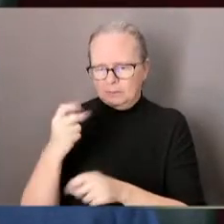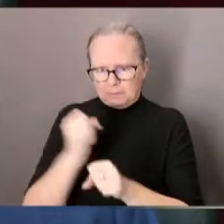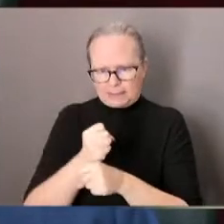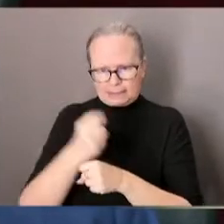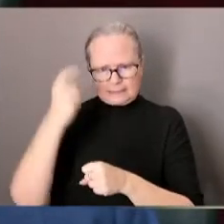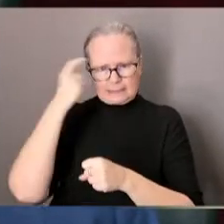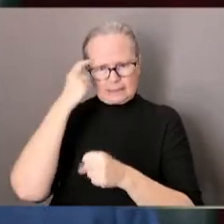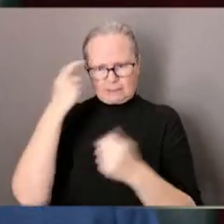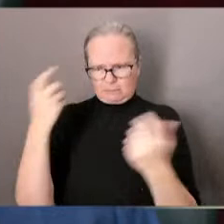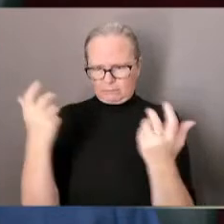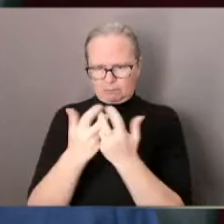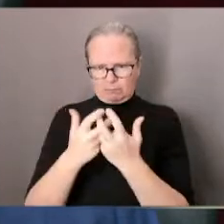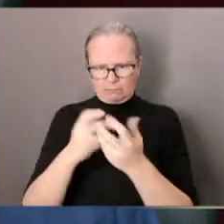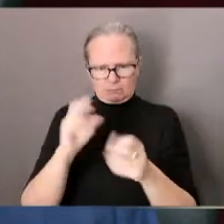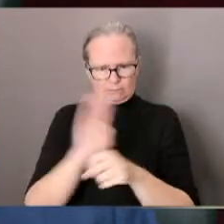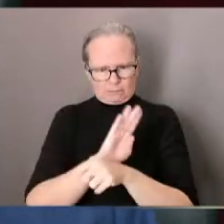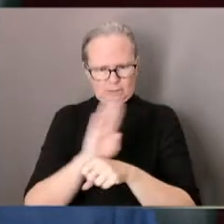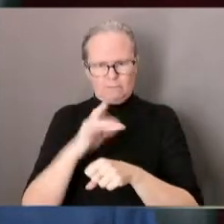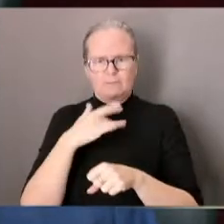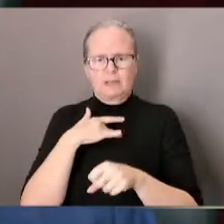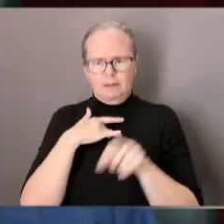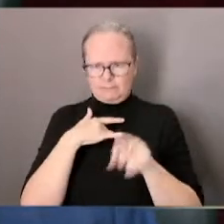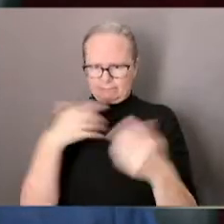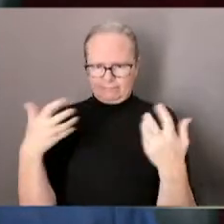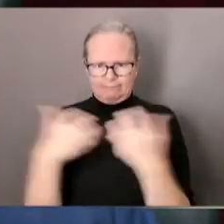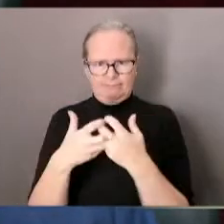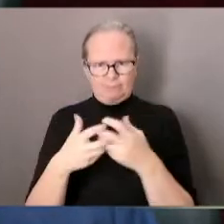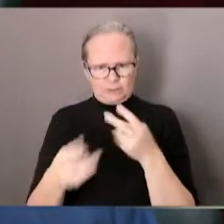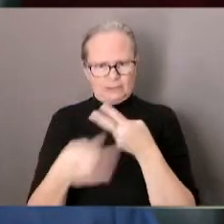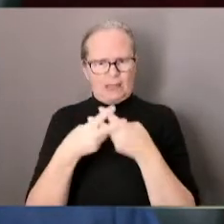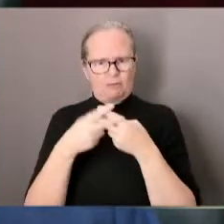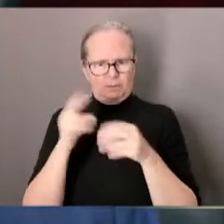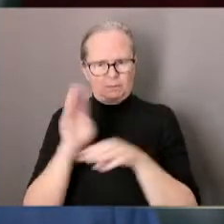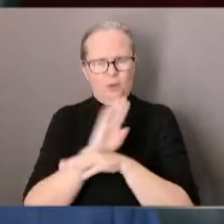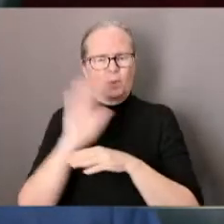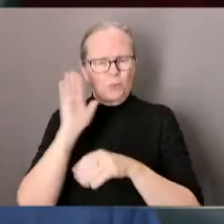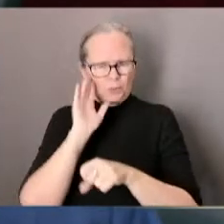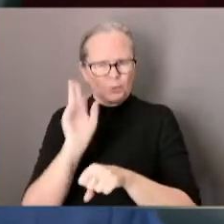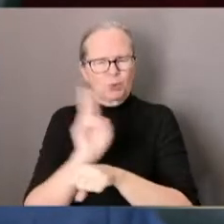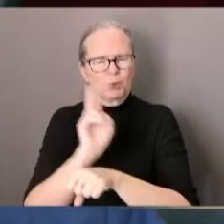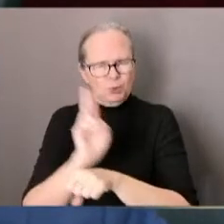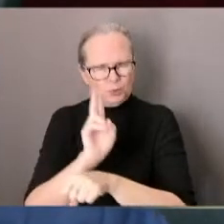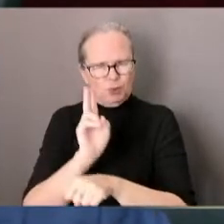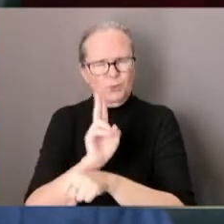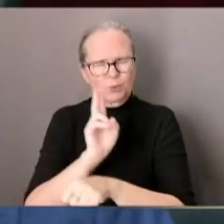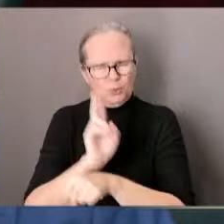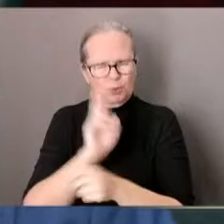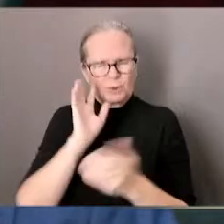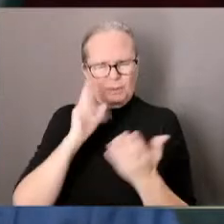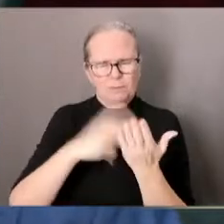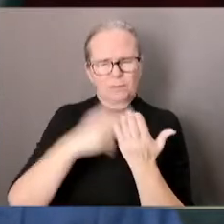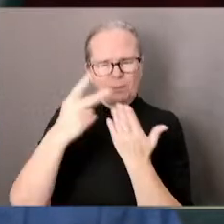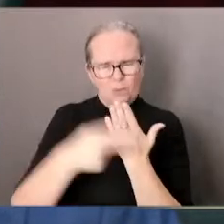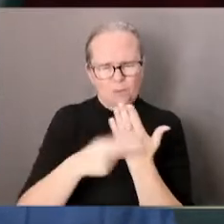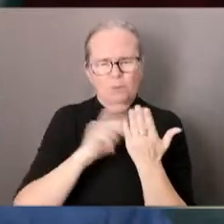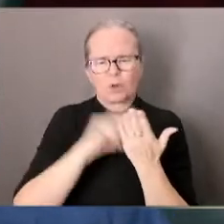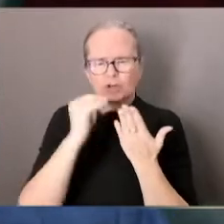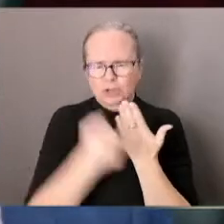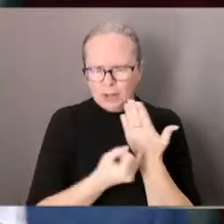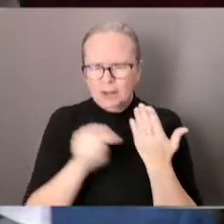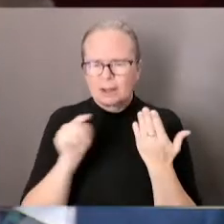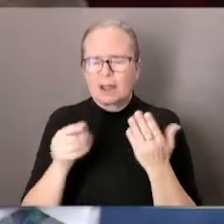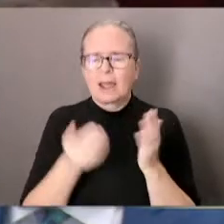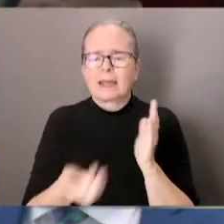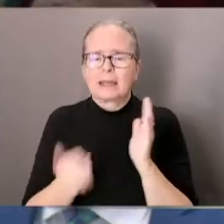they will serve the needs of that project on a case-by-case basis best again we are doing the work behind the scenes that the